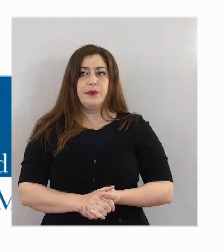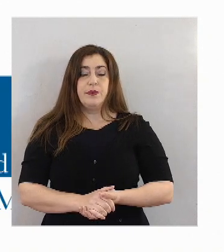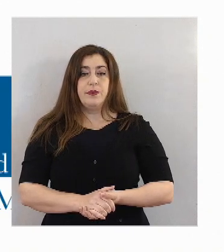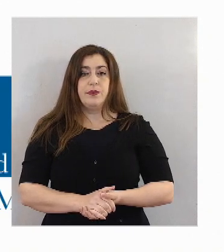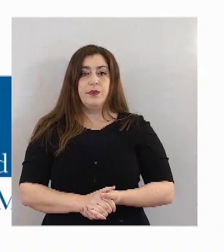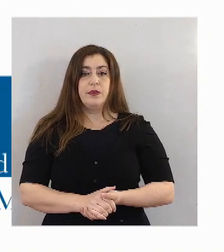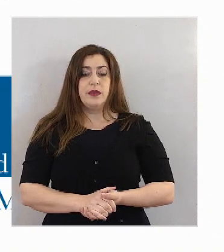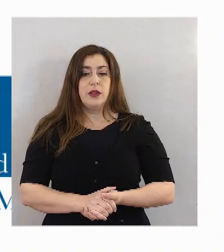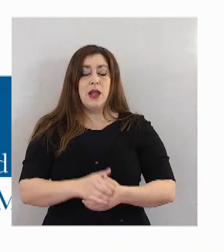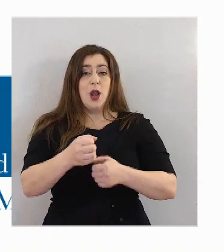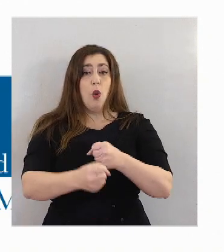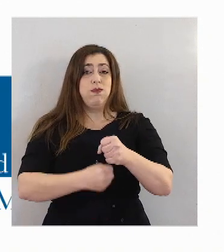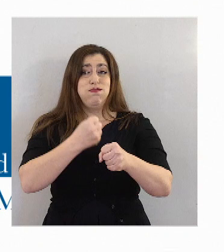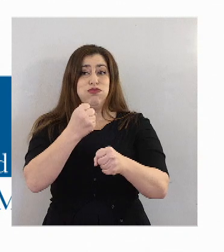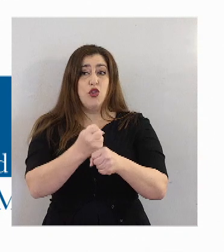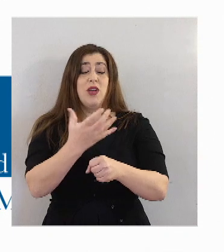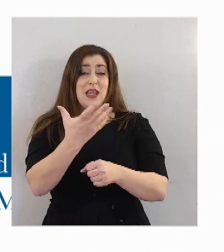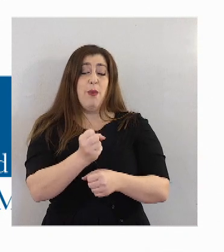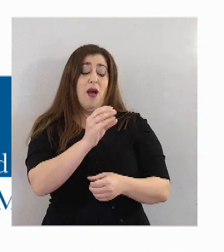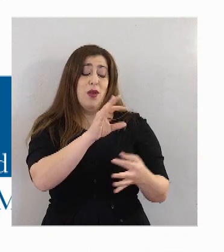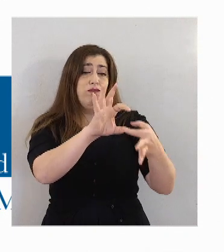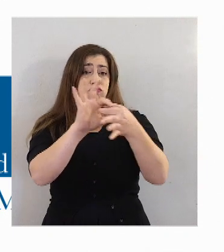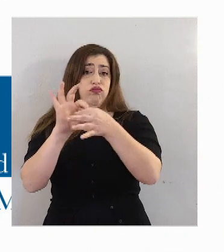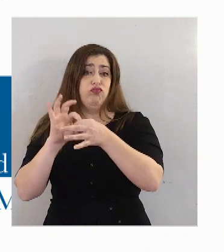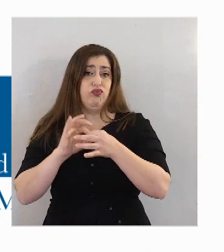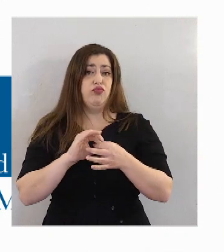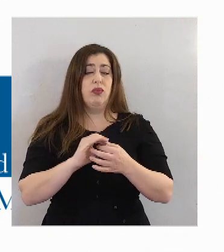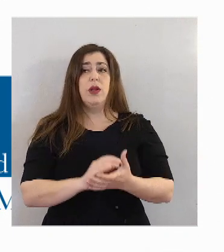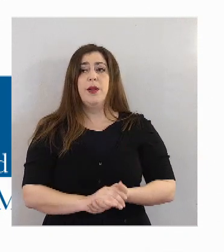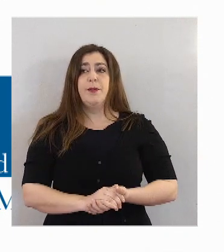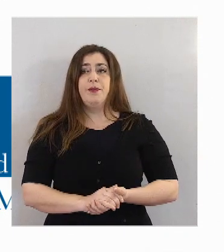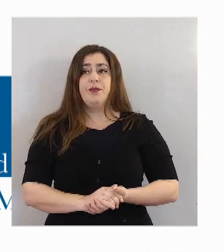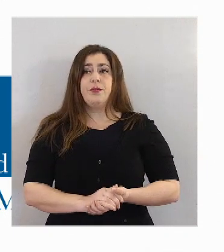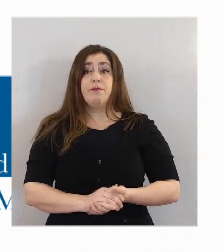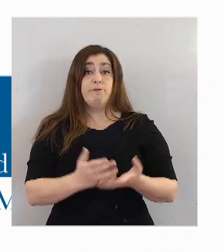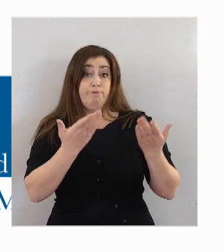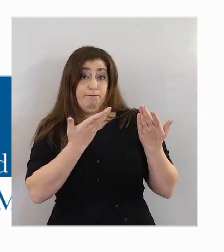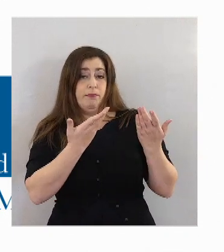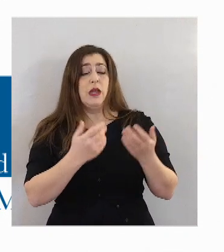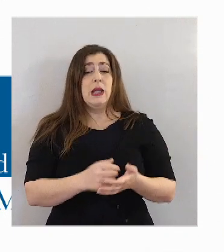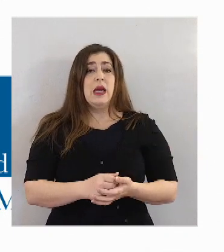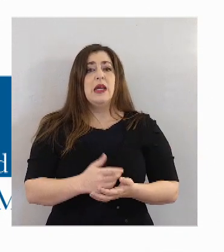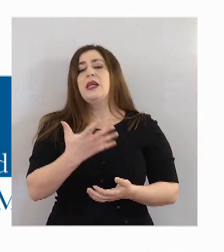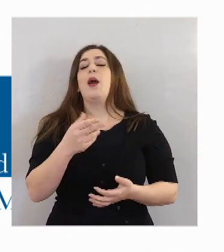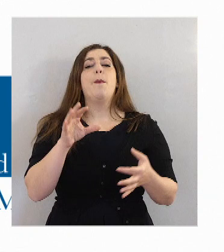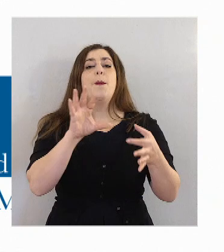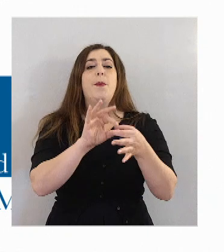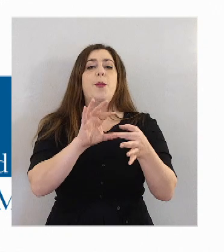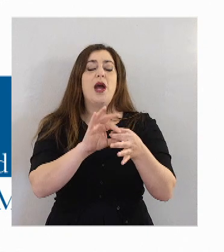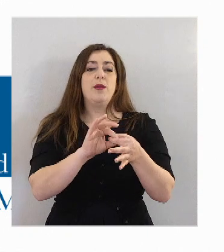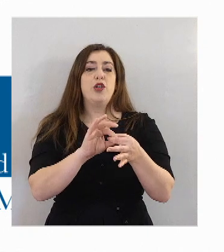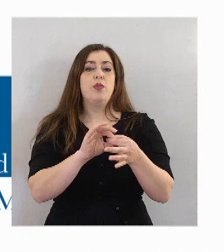The project consortium, as has already been mentioned a number of times, involved a partnership between the Human Rights Directorate,